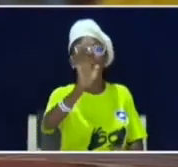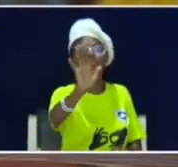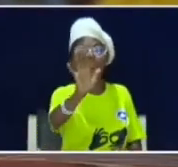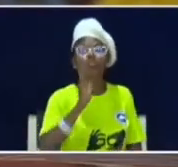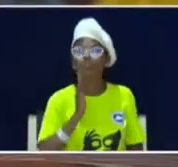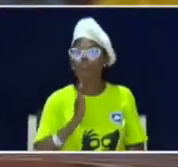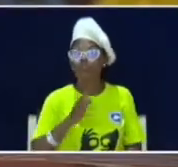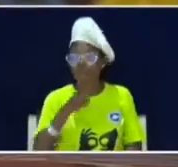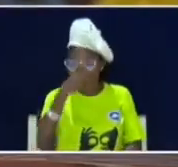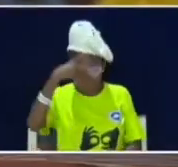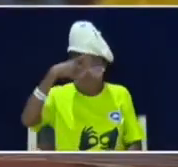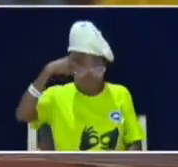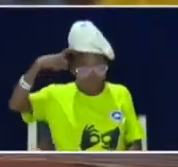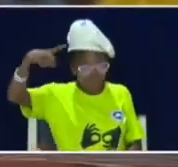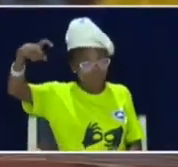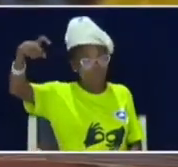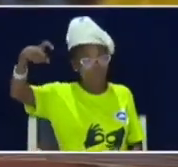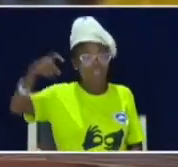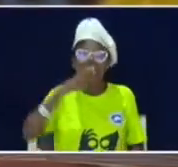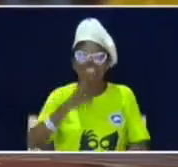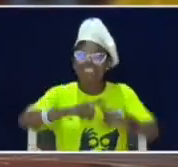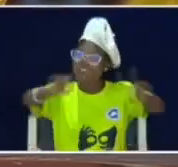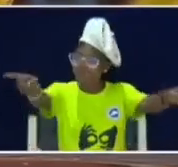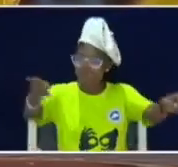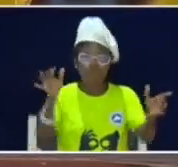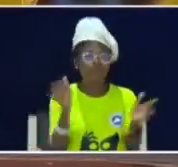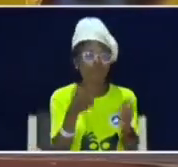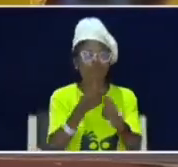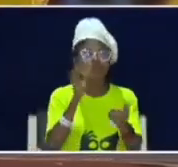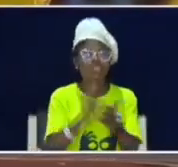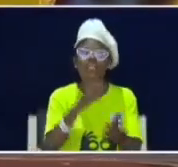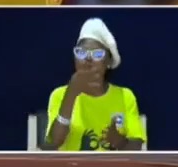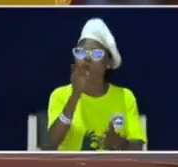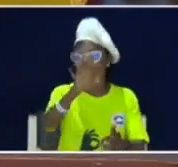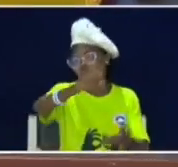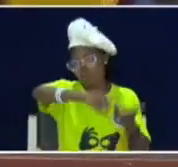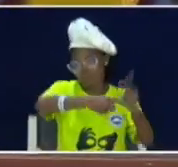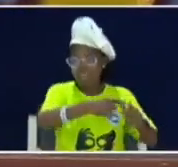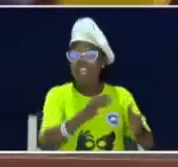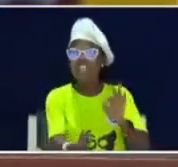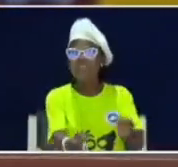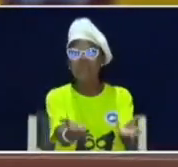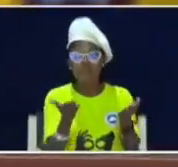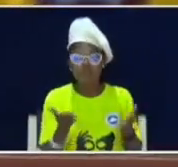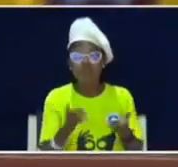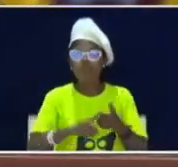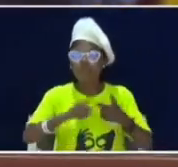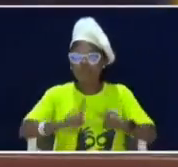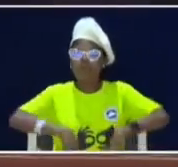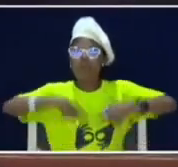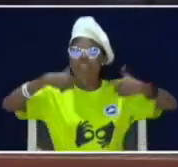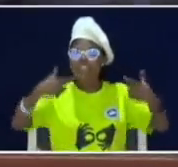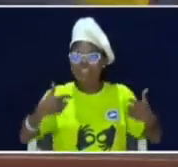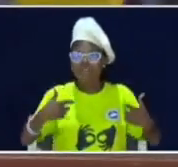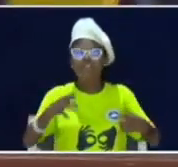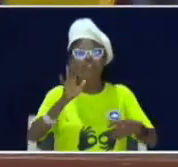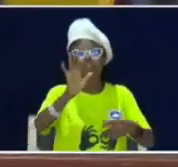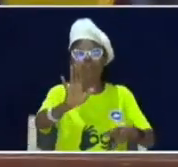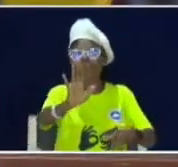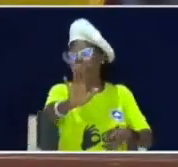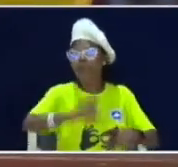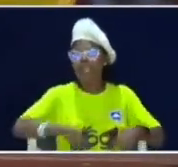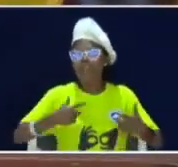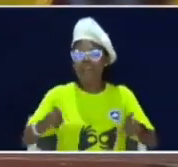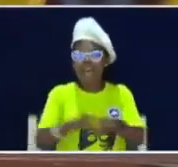your vision is different from that of your neighbor. So if you want to live your life as your friend is living it, and I tell you